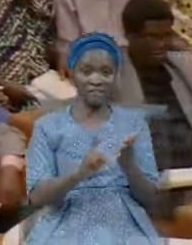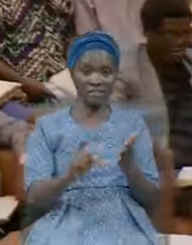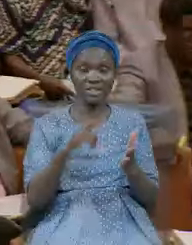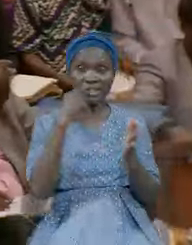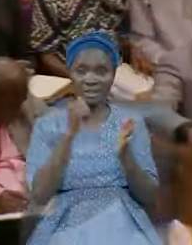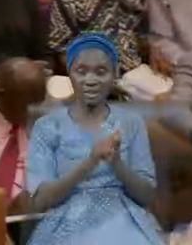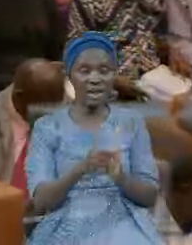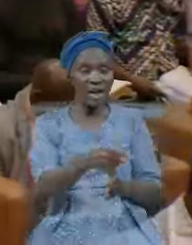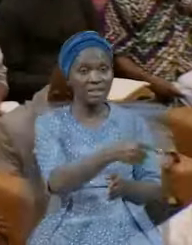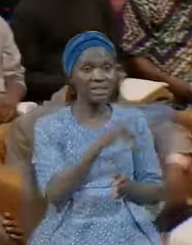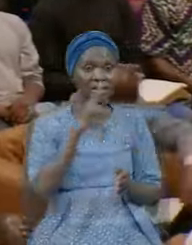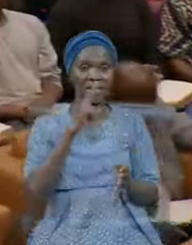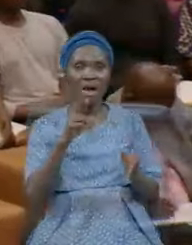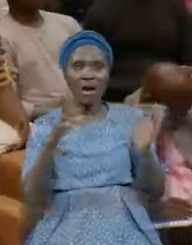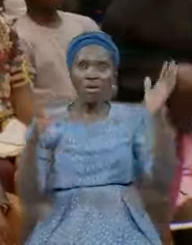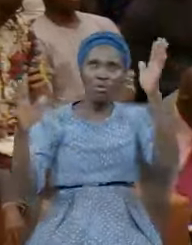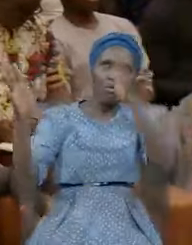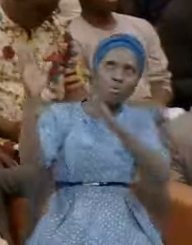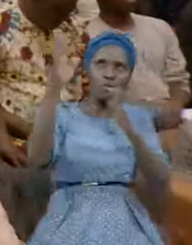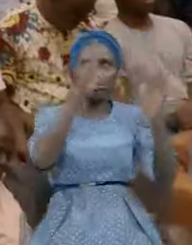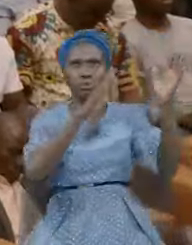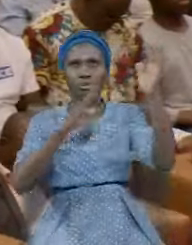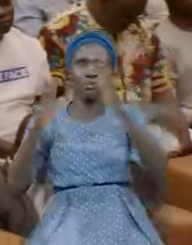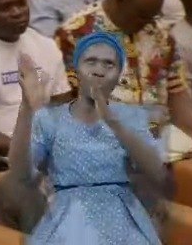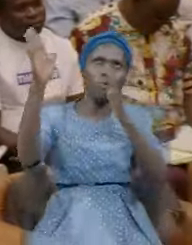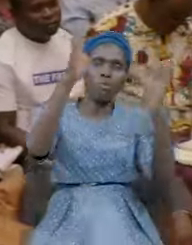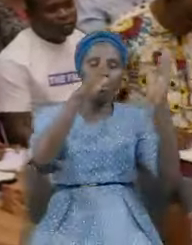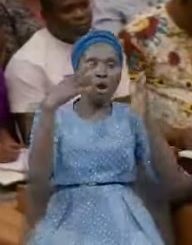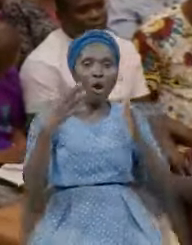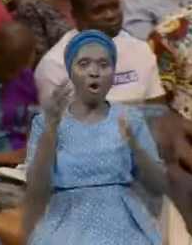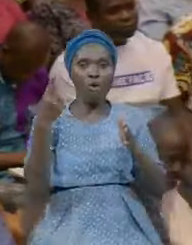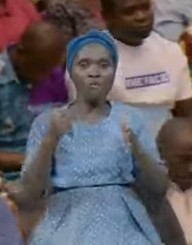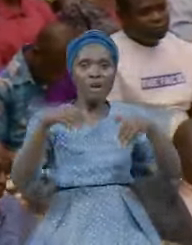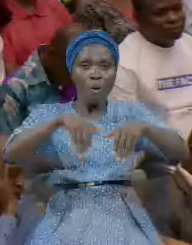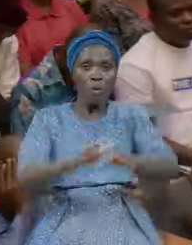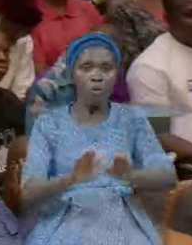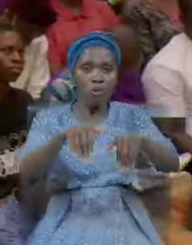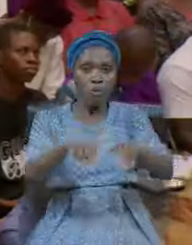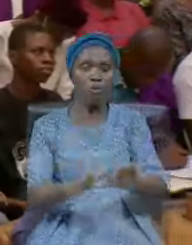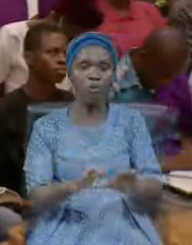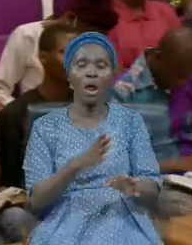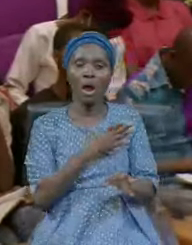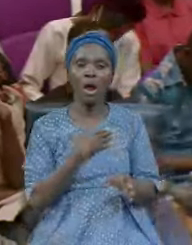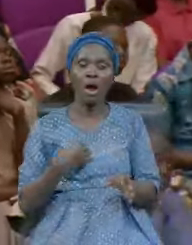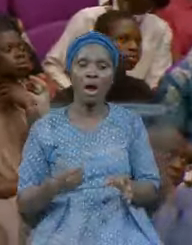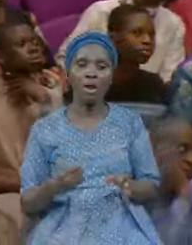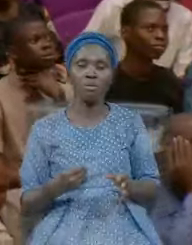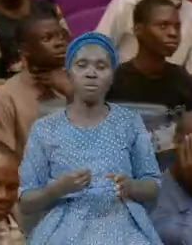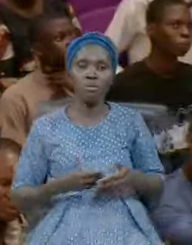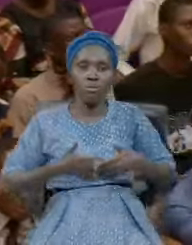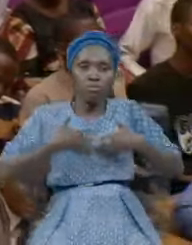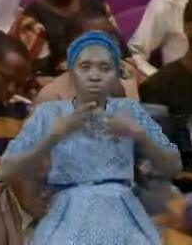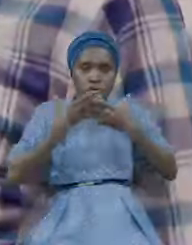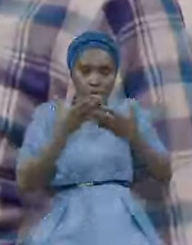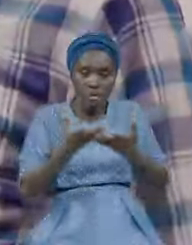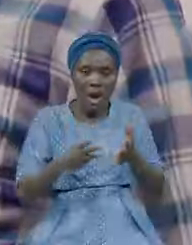raging waves of the sea, foaming out their own